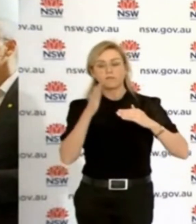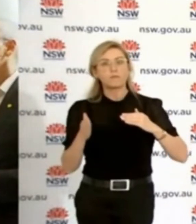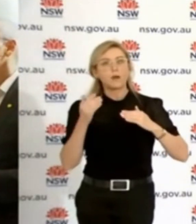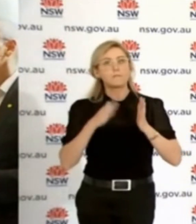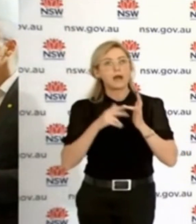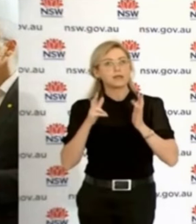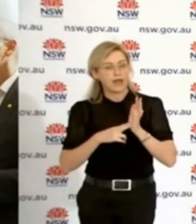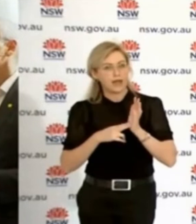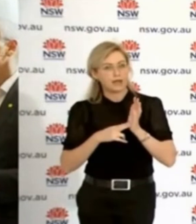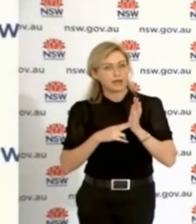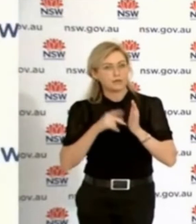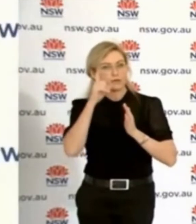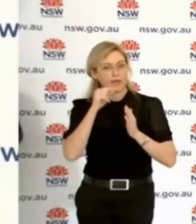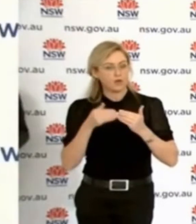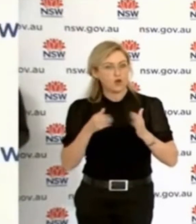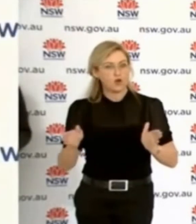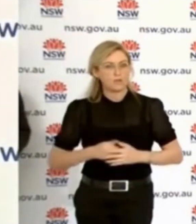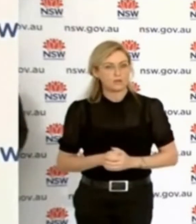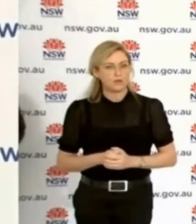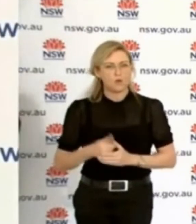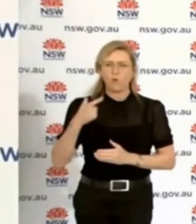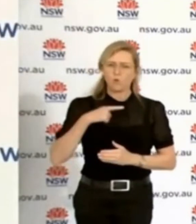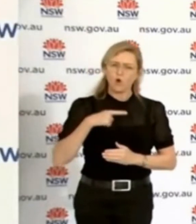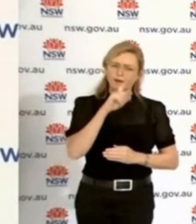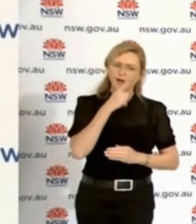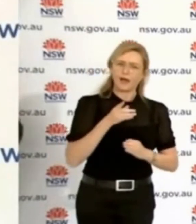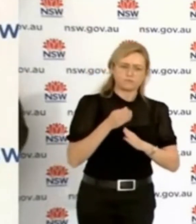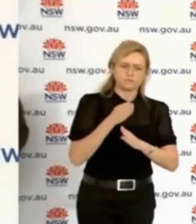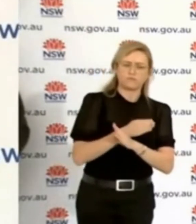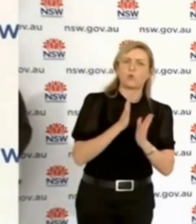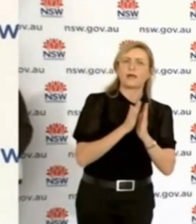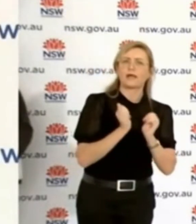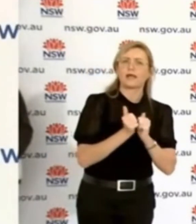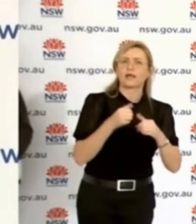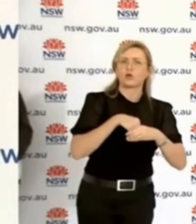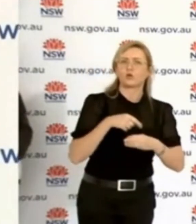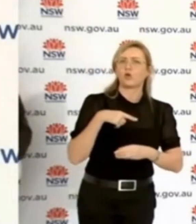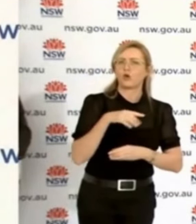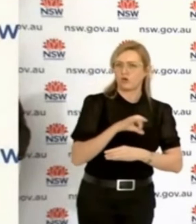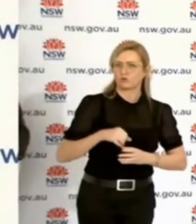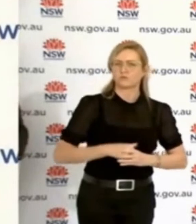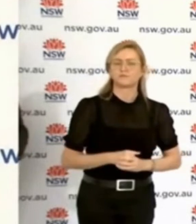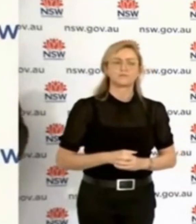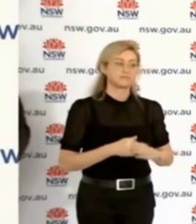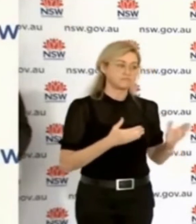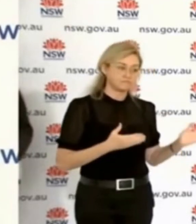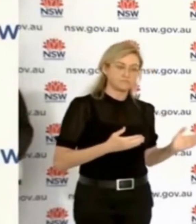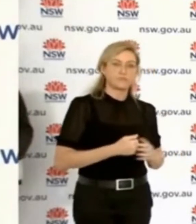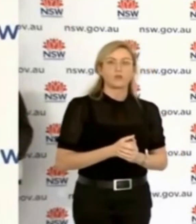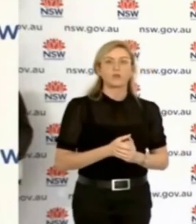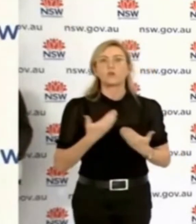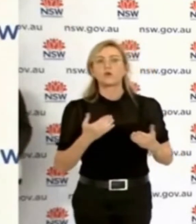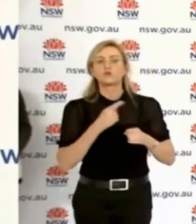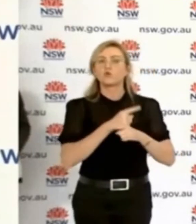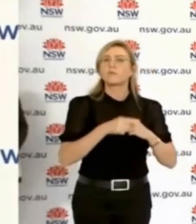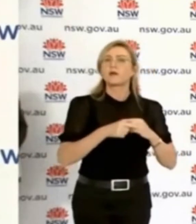weekend? Well, there obviously needs to be time, and what we want to do is provide certainty to businesses. And as we approach that date, more